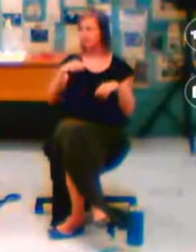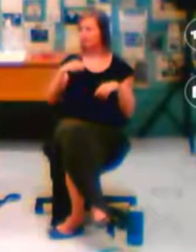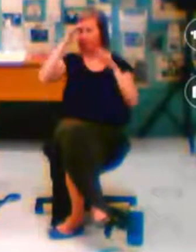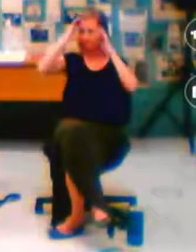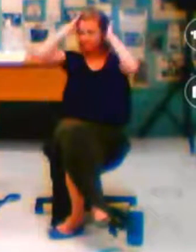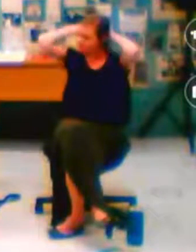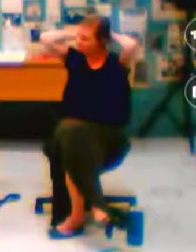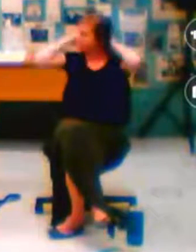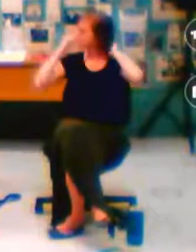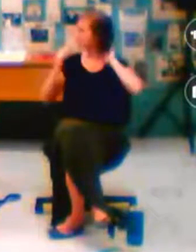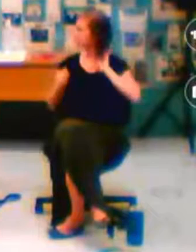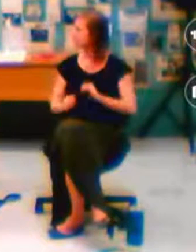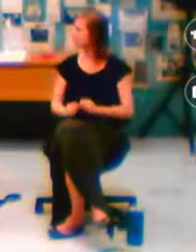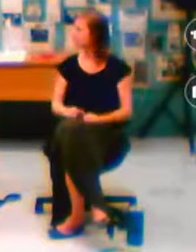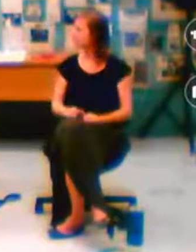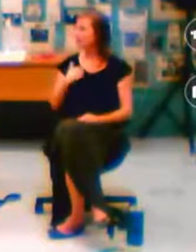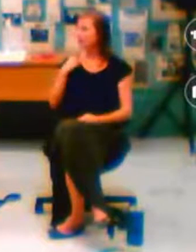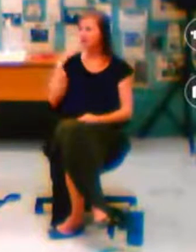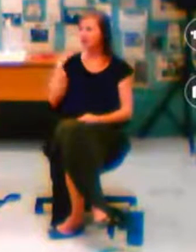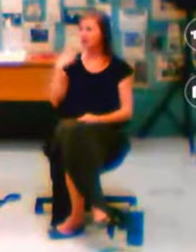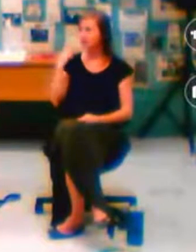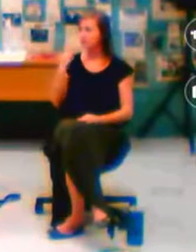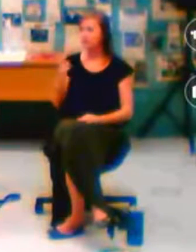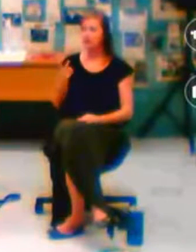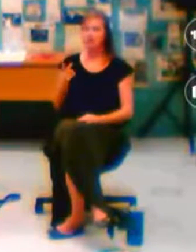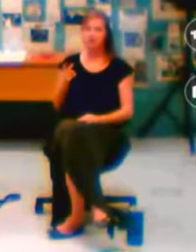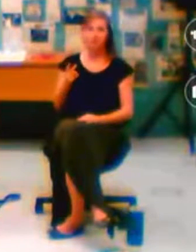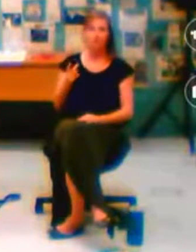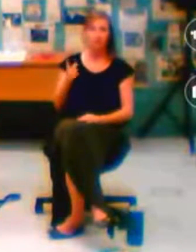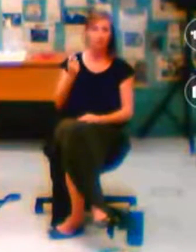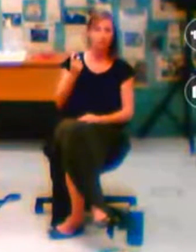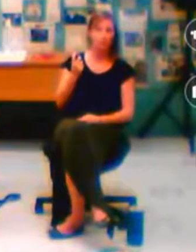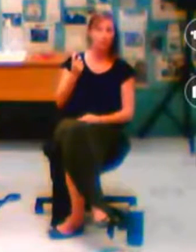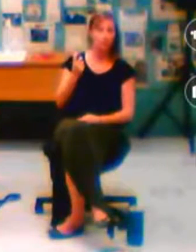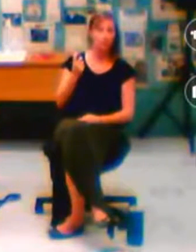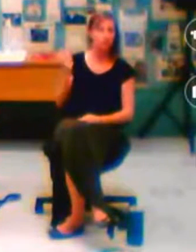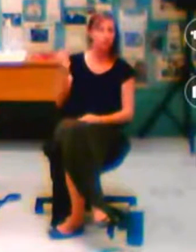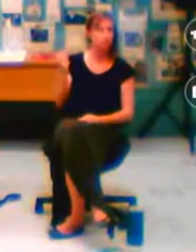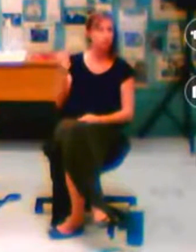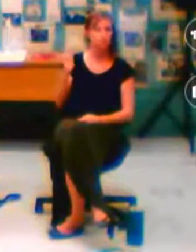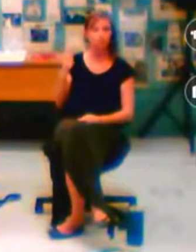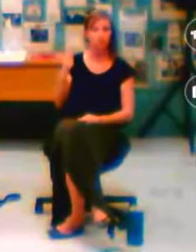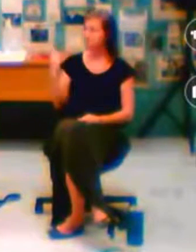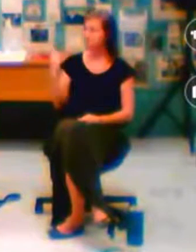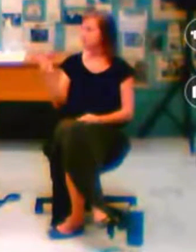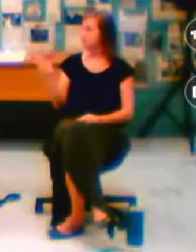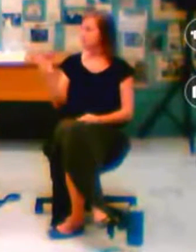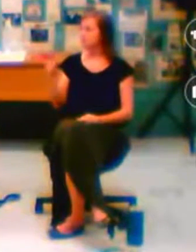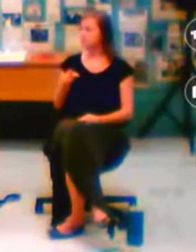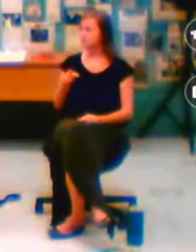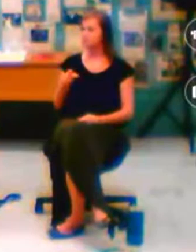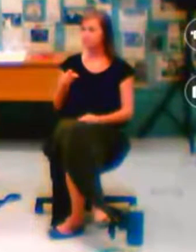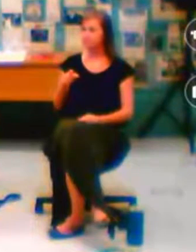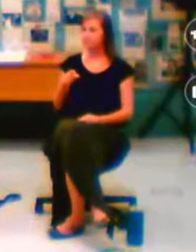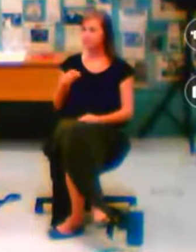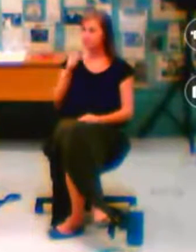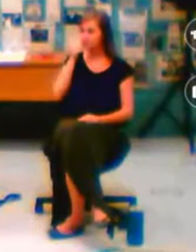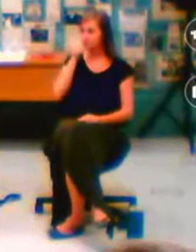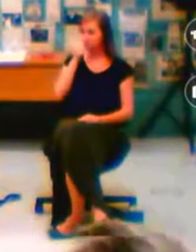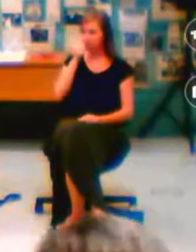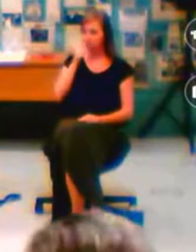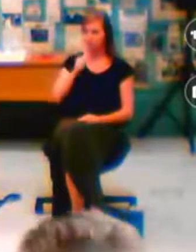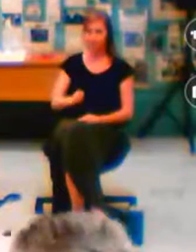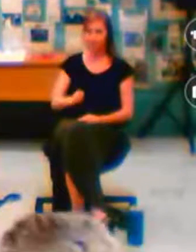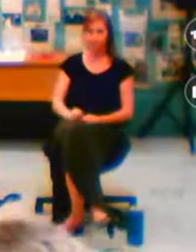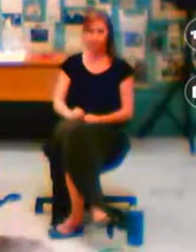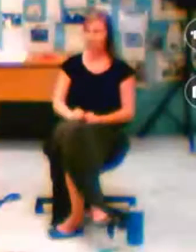Canada. So that's why you really need to get people empowered, and the patients have to control the funding, not the bureaucracy. So maybe Chris,